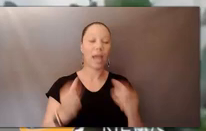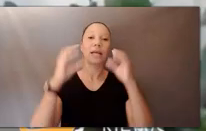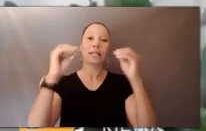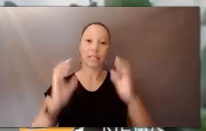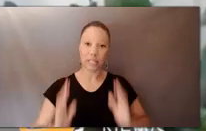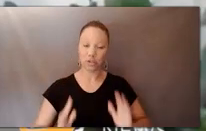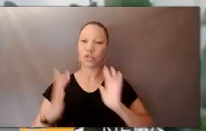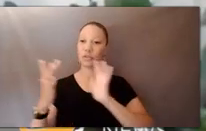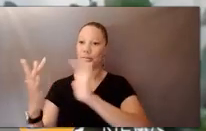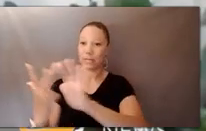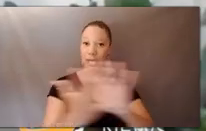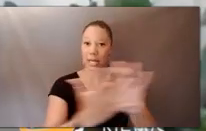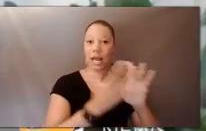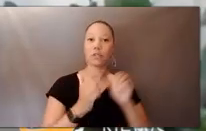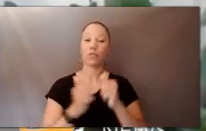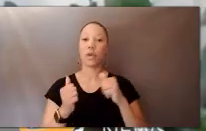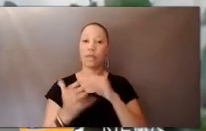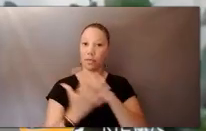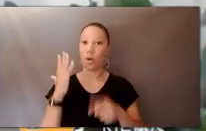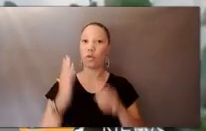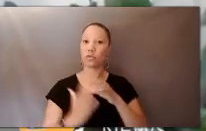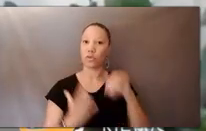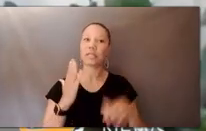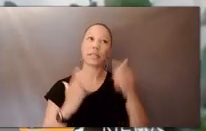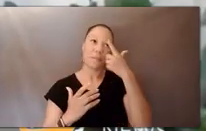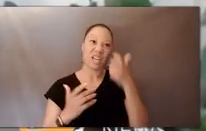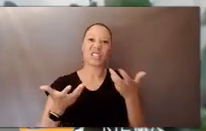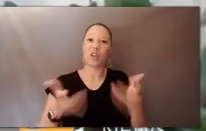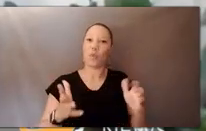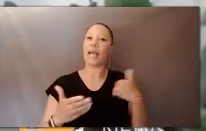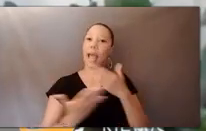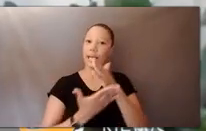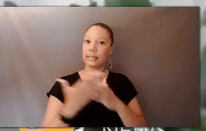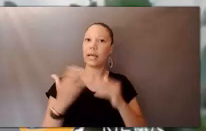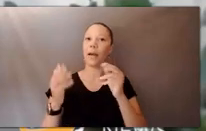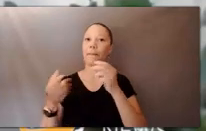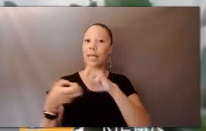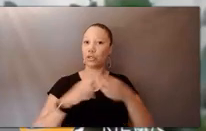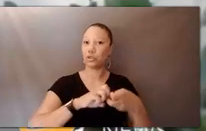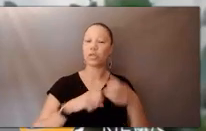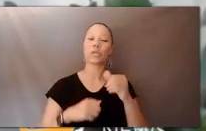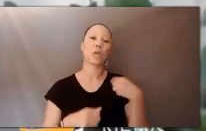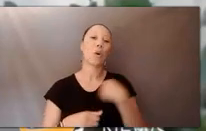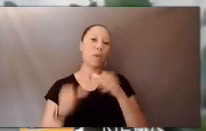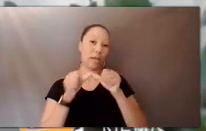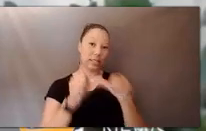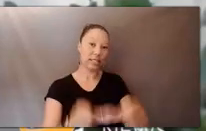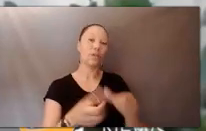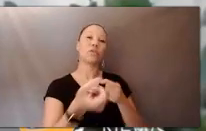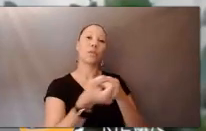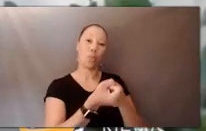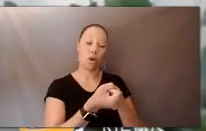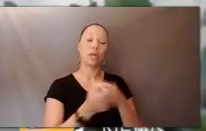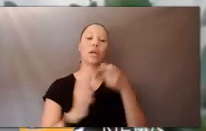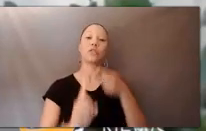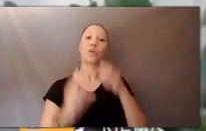with those students, knowing that they went into this struggling with some issues. And so we did that to continue the support. So she continues to reach